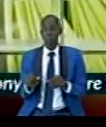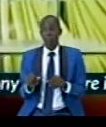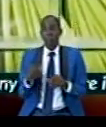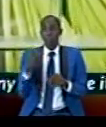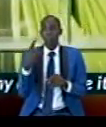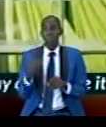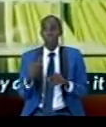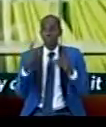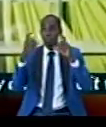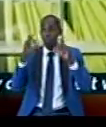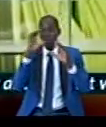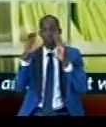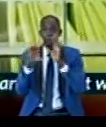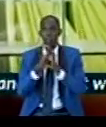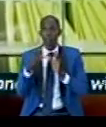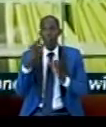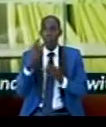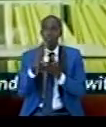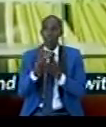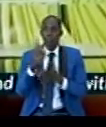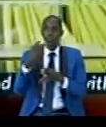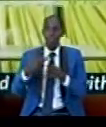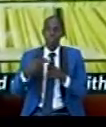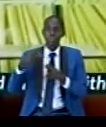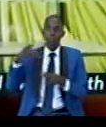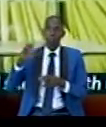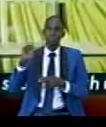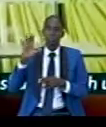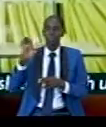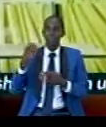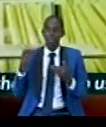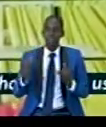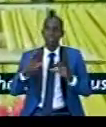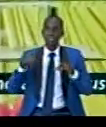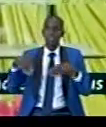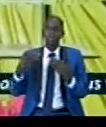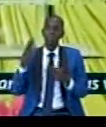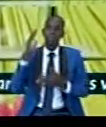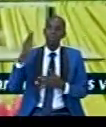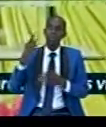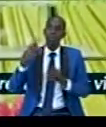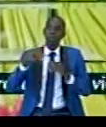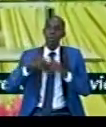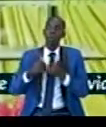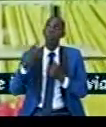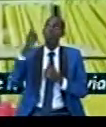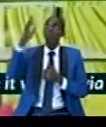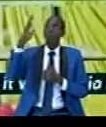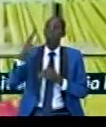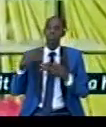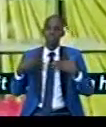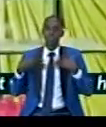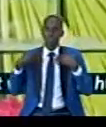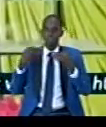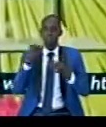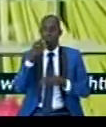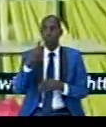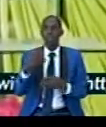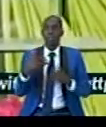from Nasarawa State, Nigeria. She's testifying of how God healed her. She had